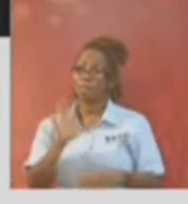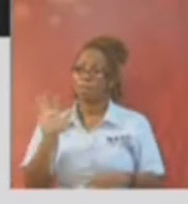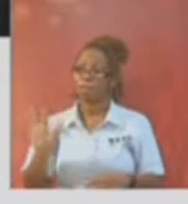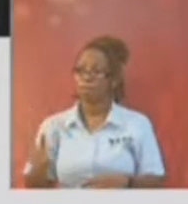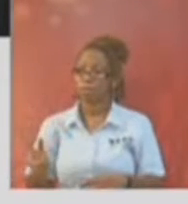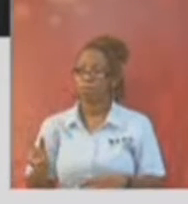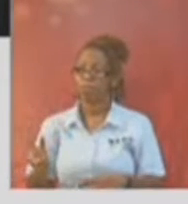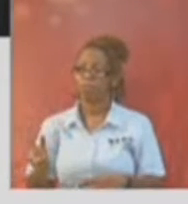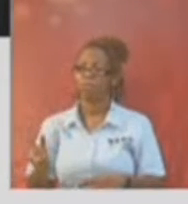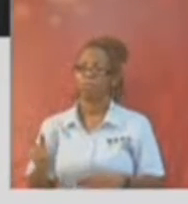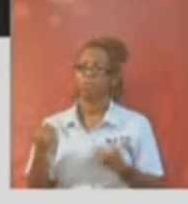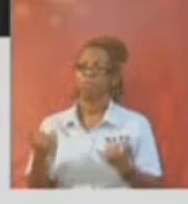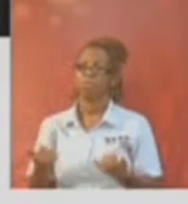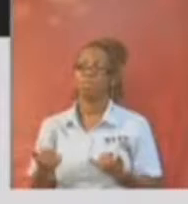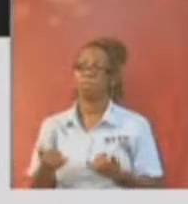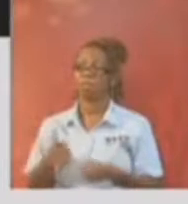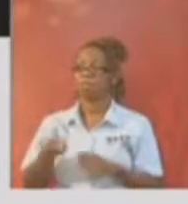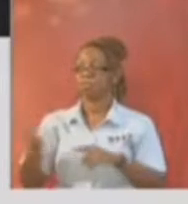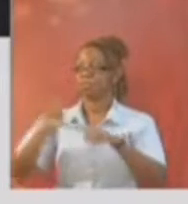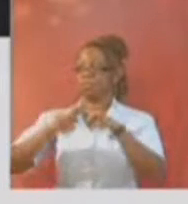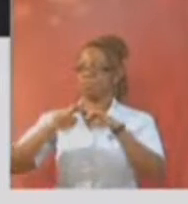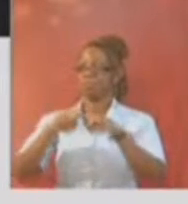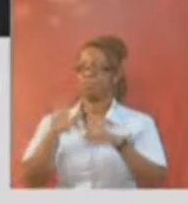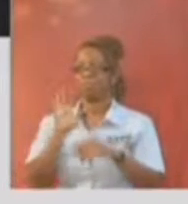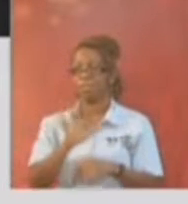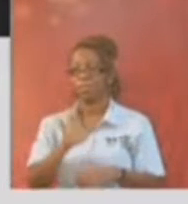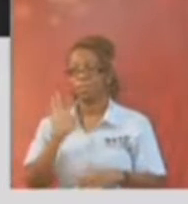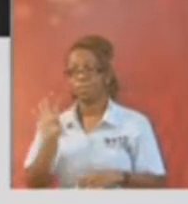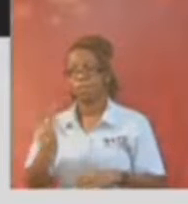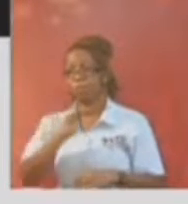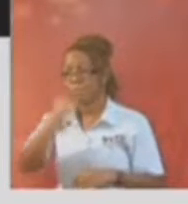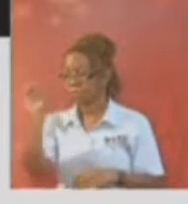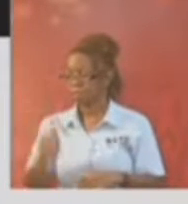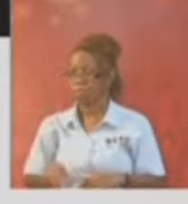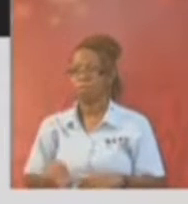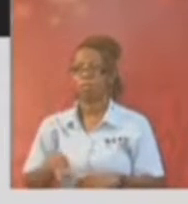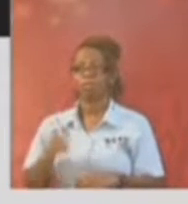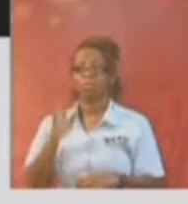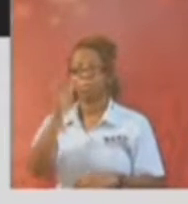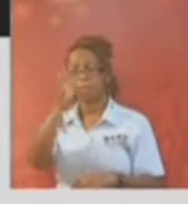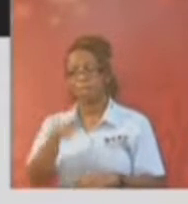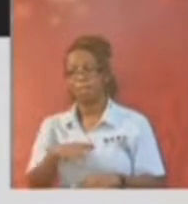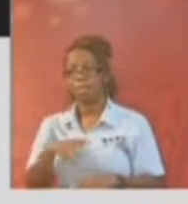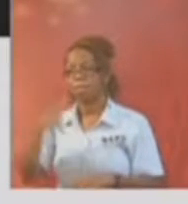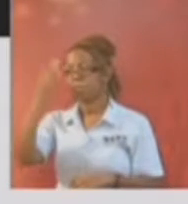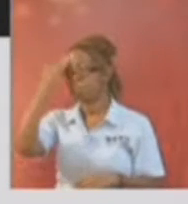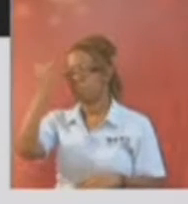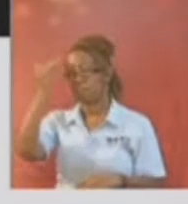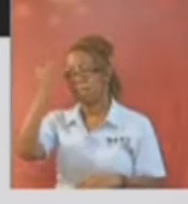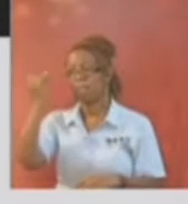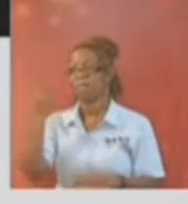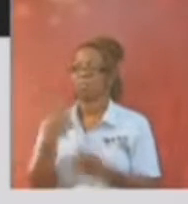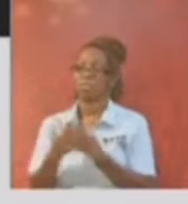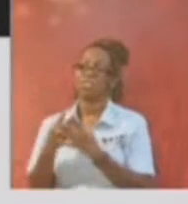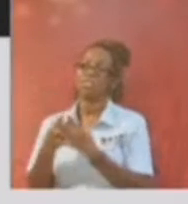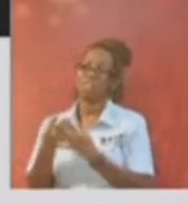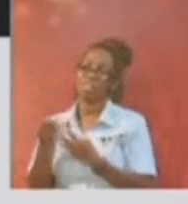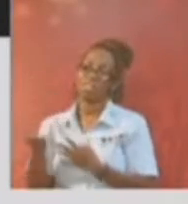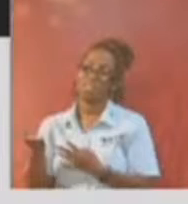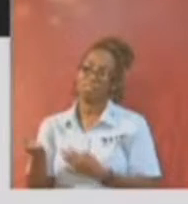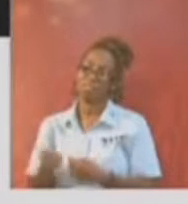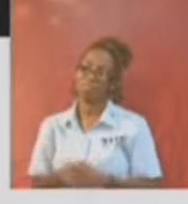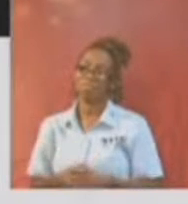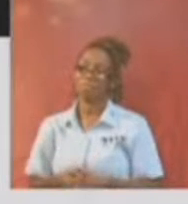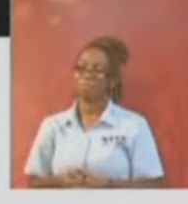the number of cases in that prison cluster, which is a male population. The 25 to 49 age group